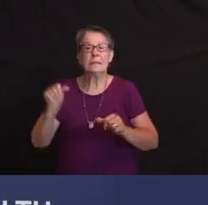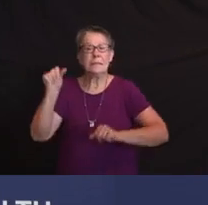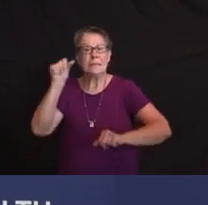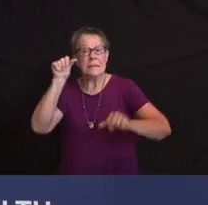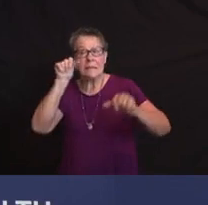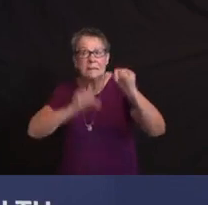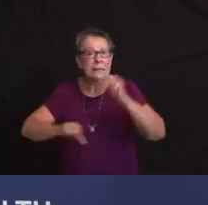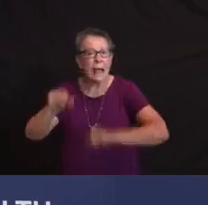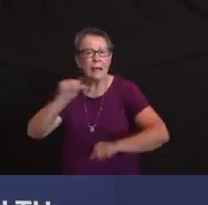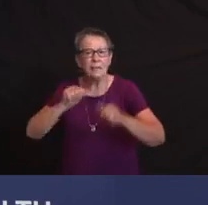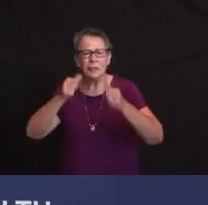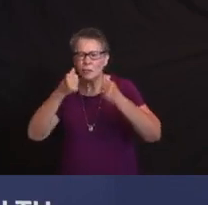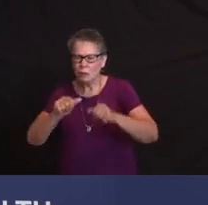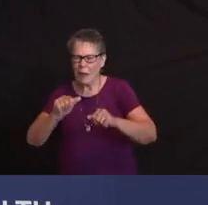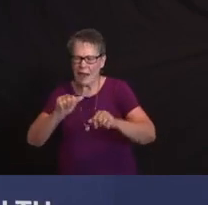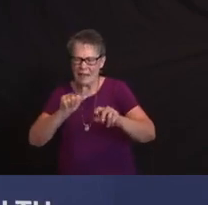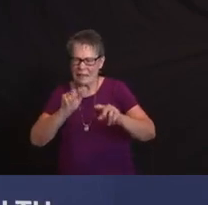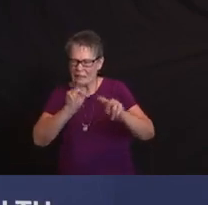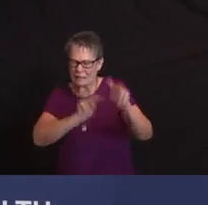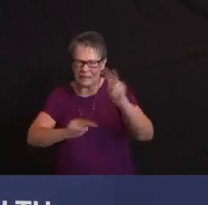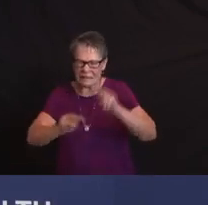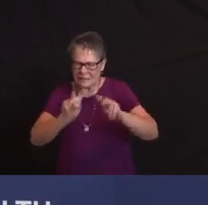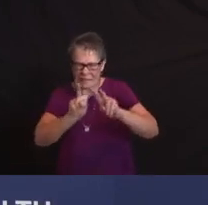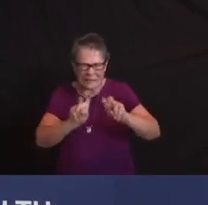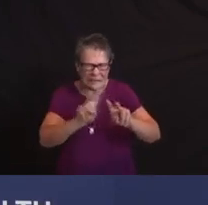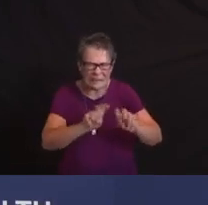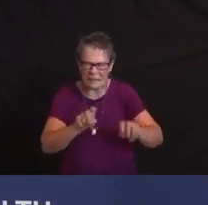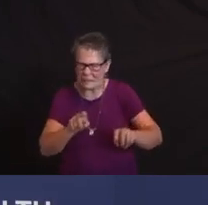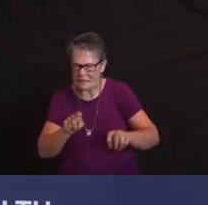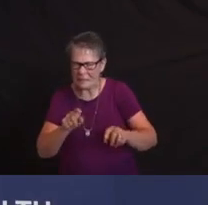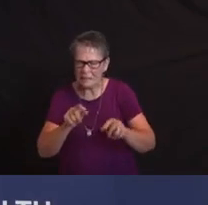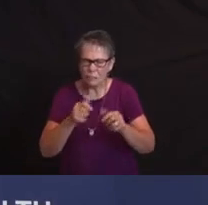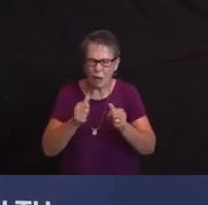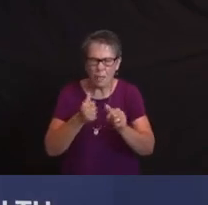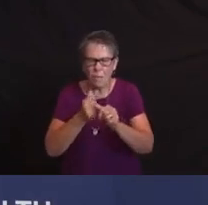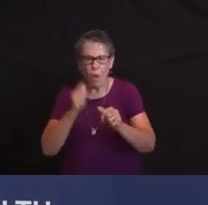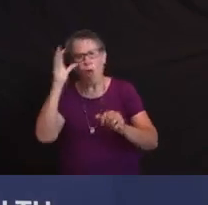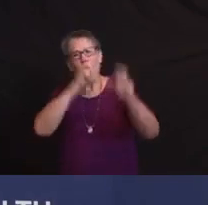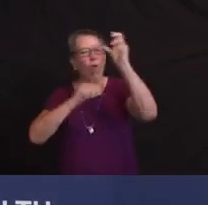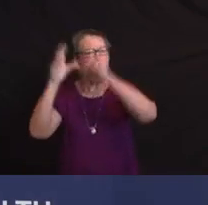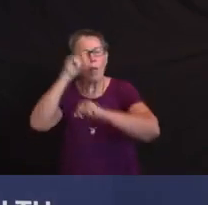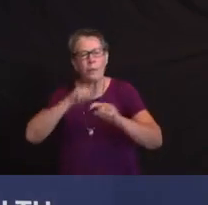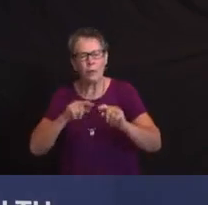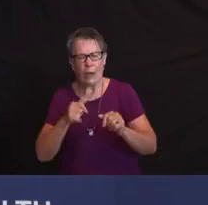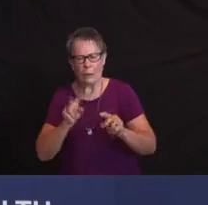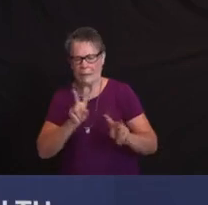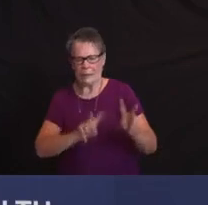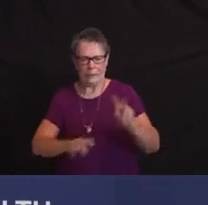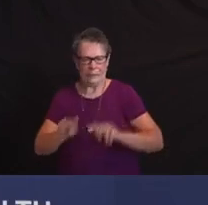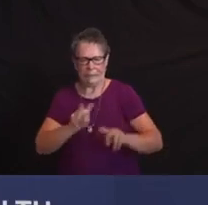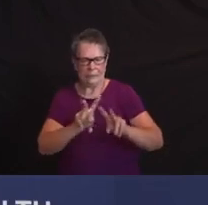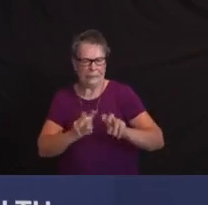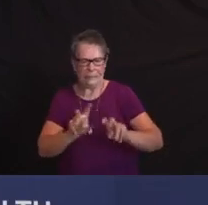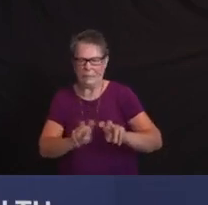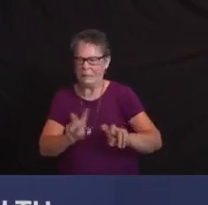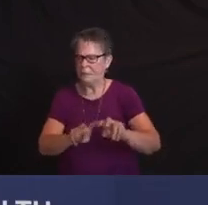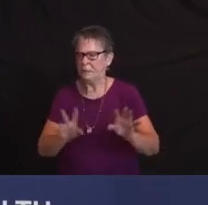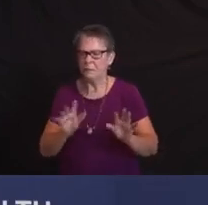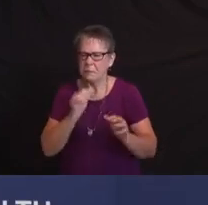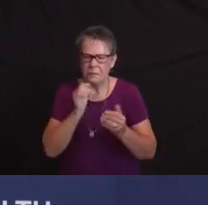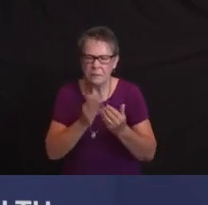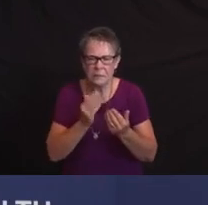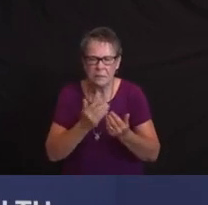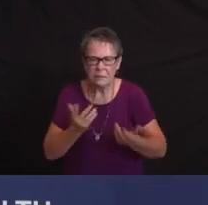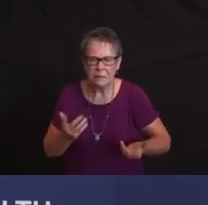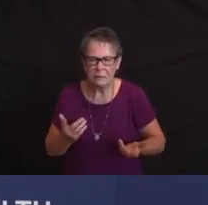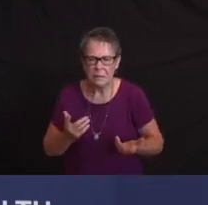investigation convert to confirmed cases, how efficacious the vaccines